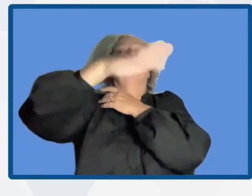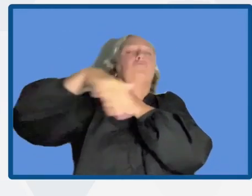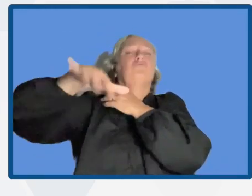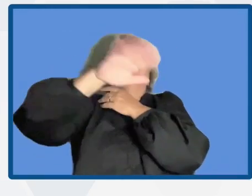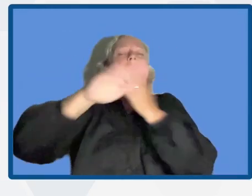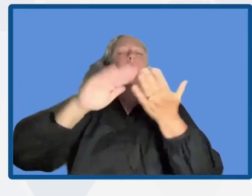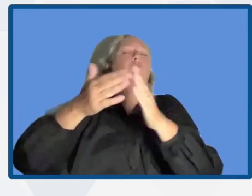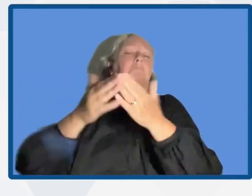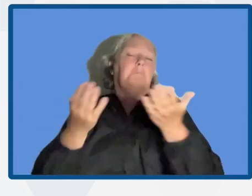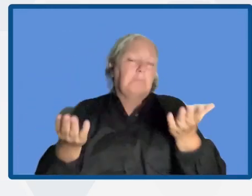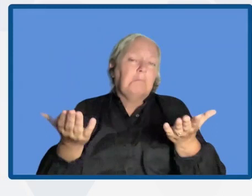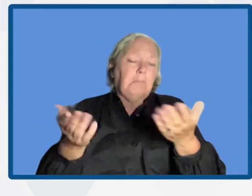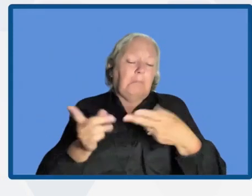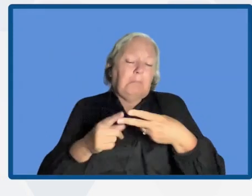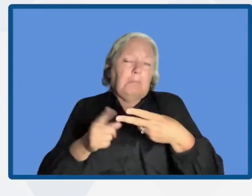option. So,